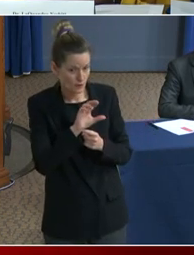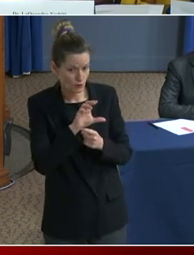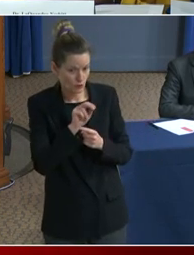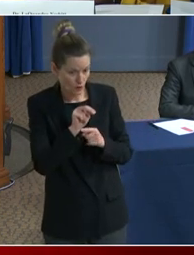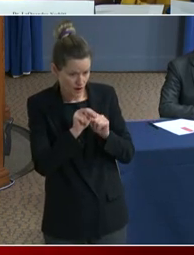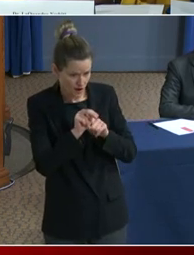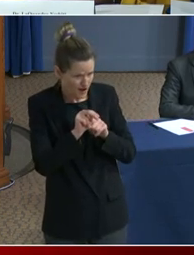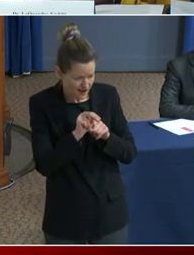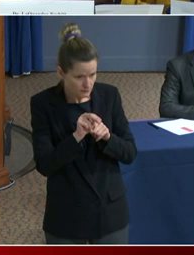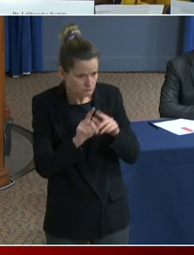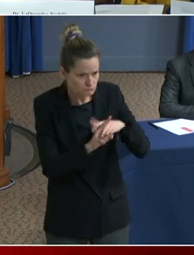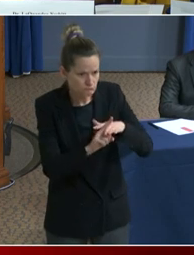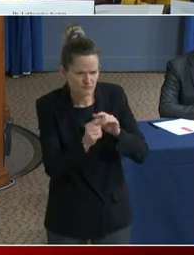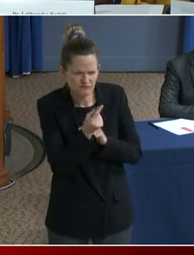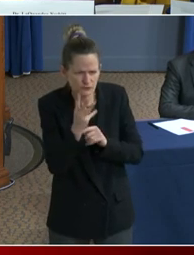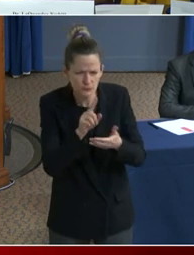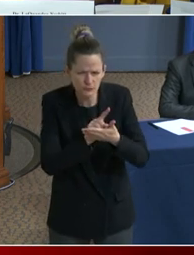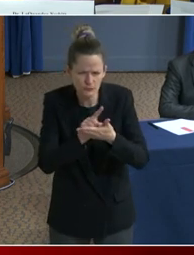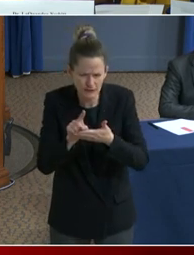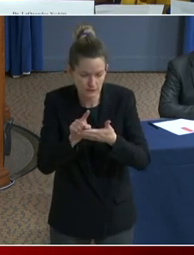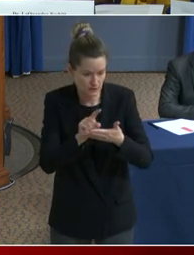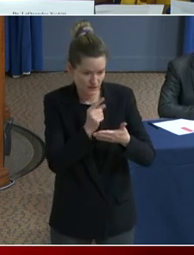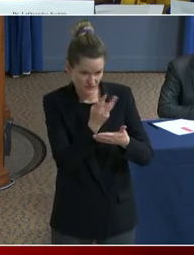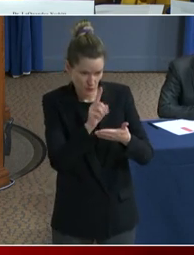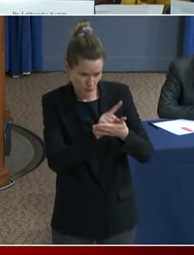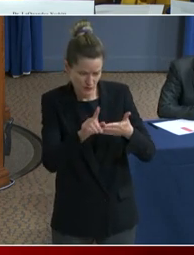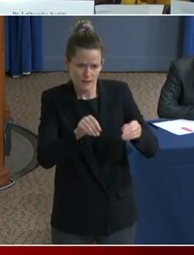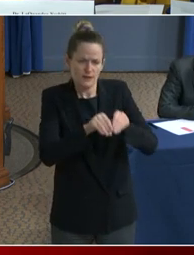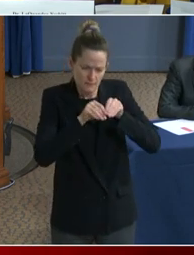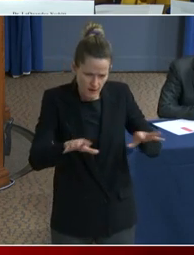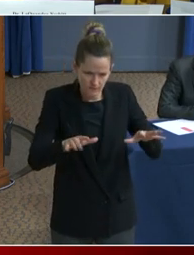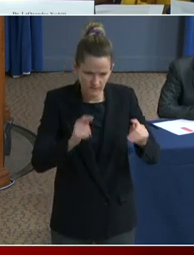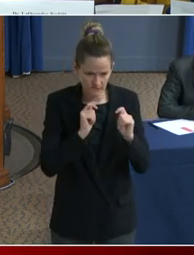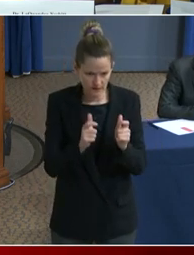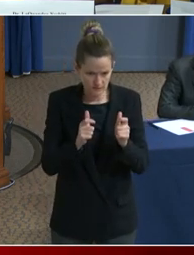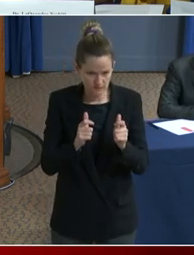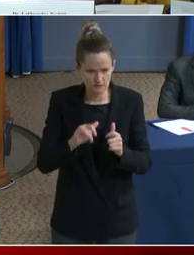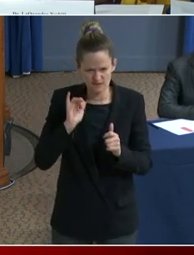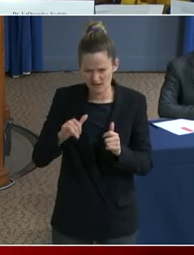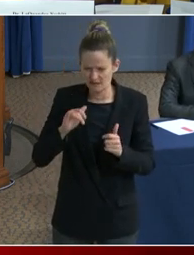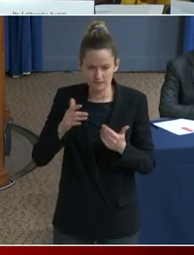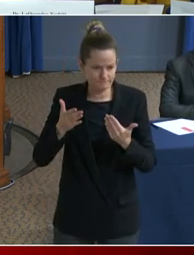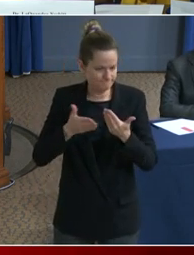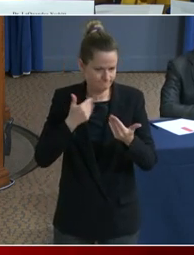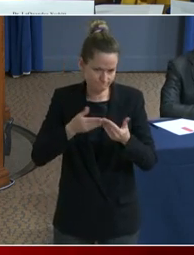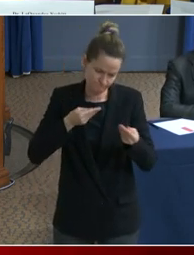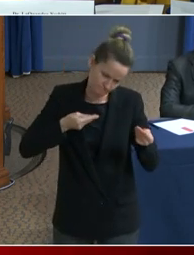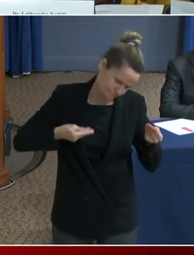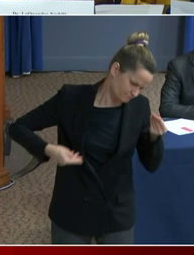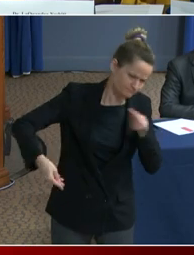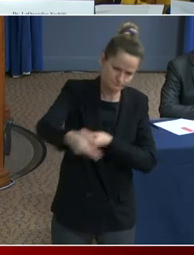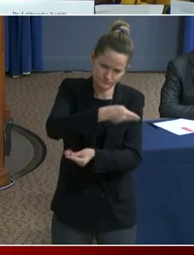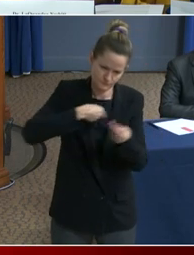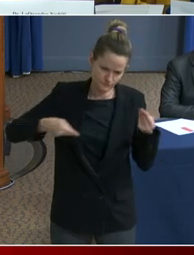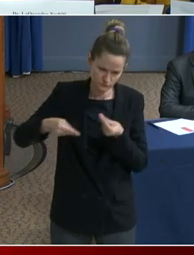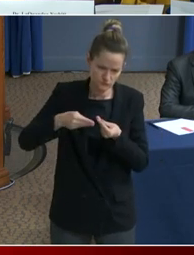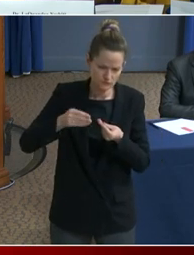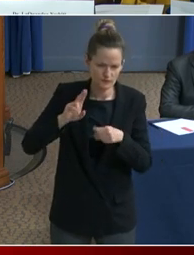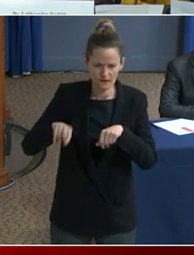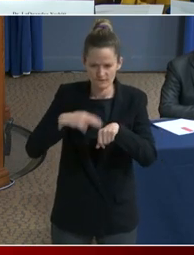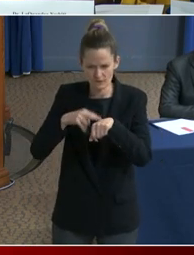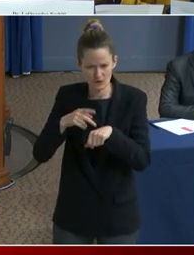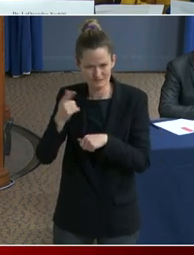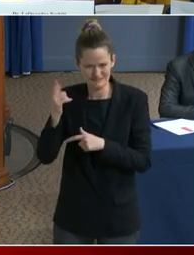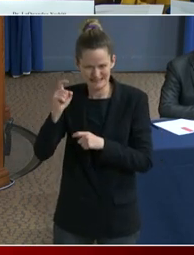So we are learning still more about how transmissible this variant is. There's still more that we need to know about whether or not